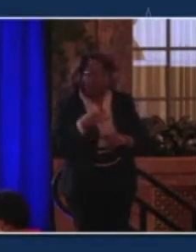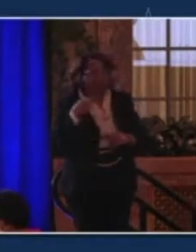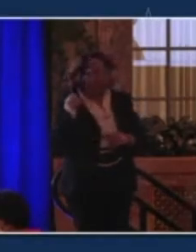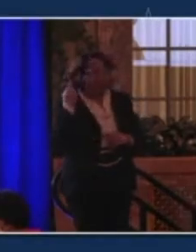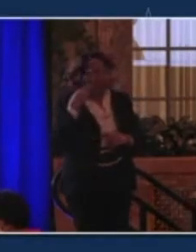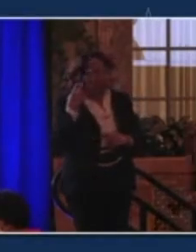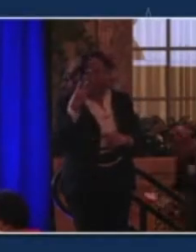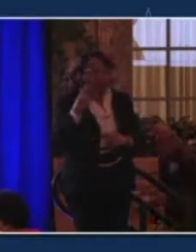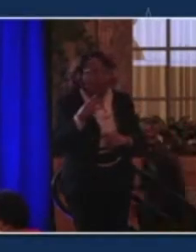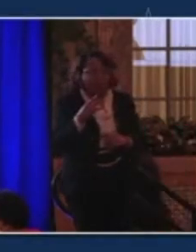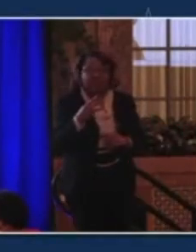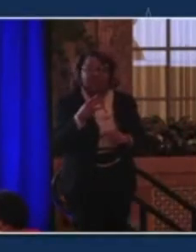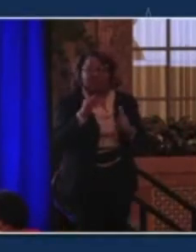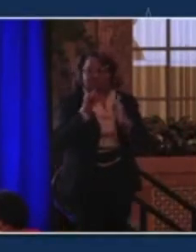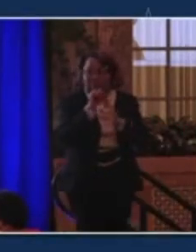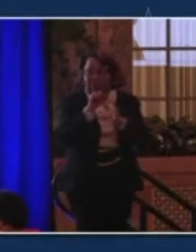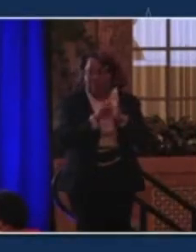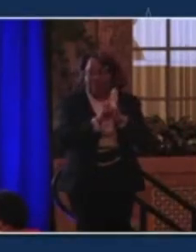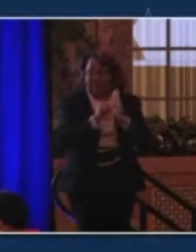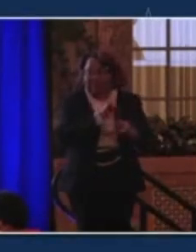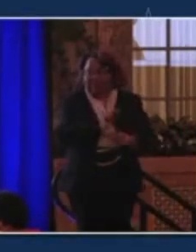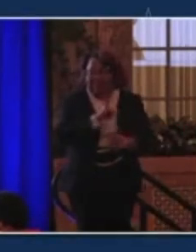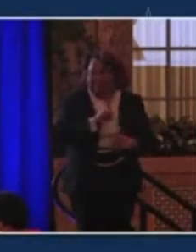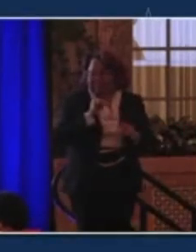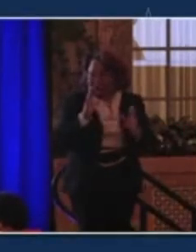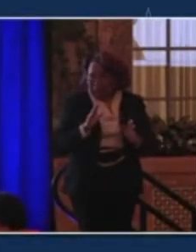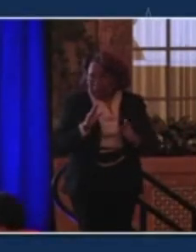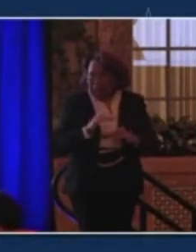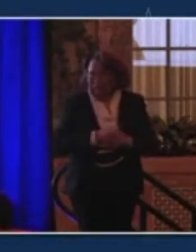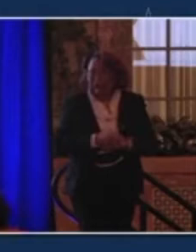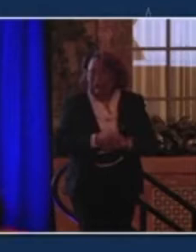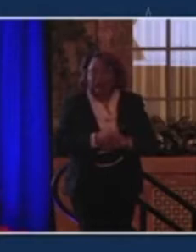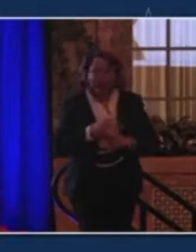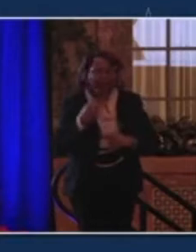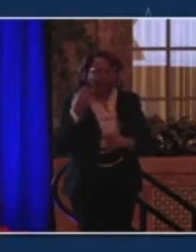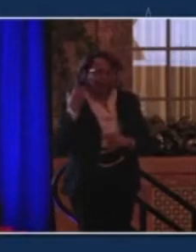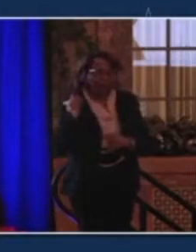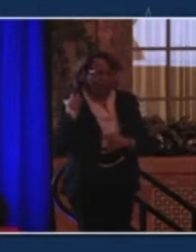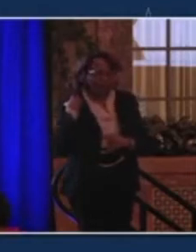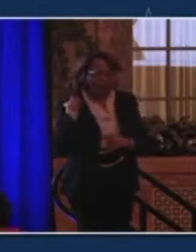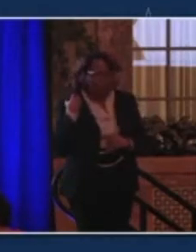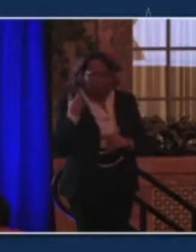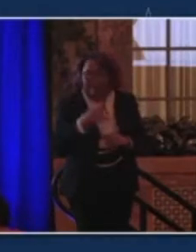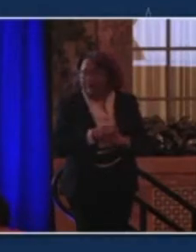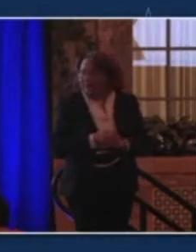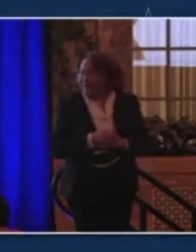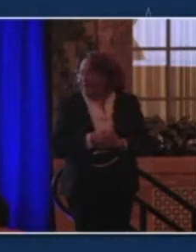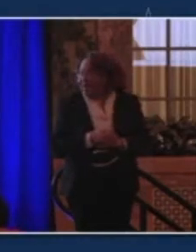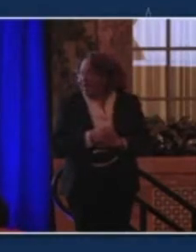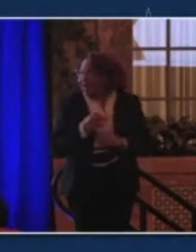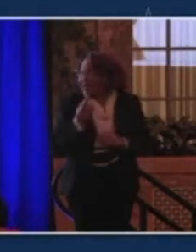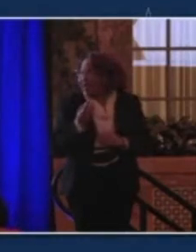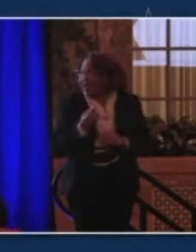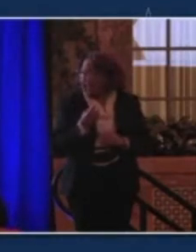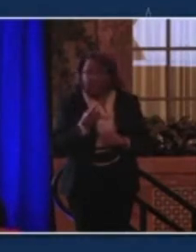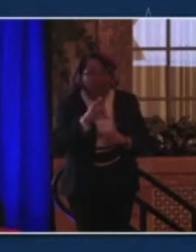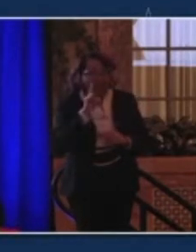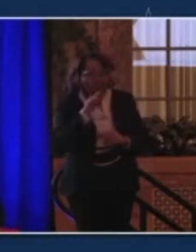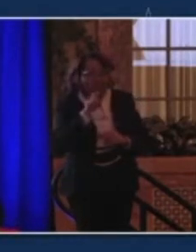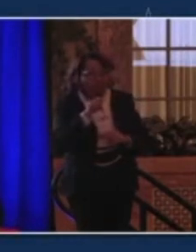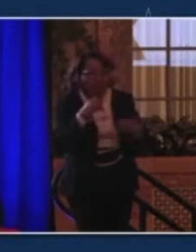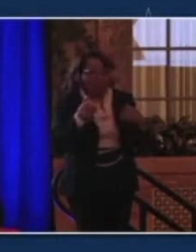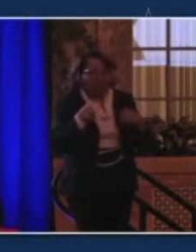Since Harold was a state rep, a state senator, a mayor, and served in Congress, that he is deserving